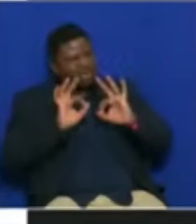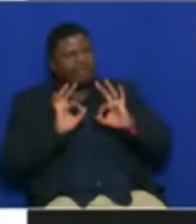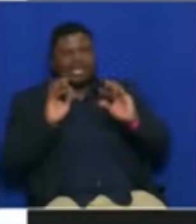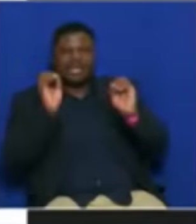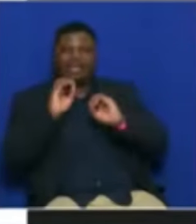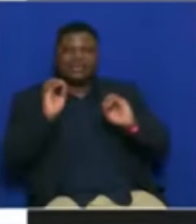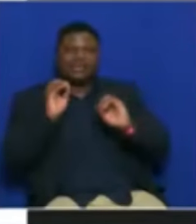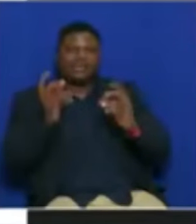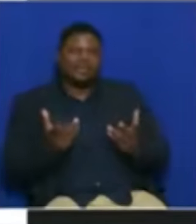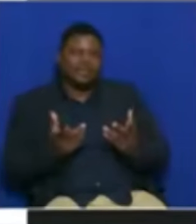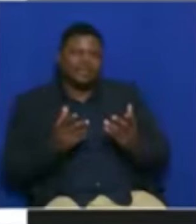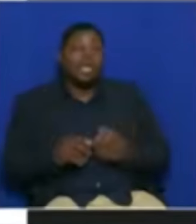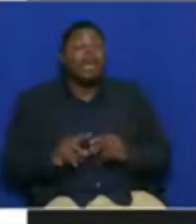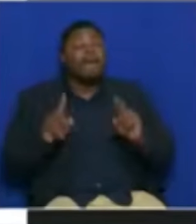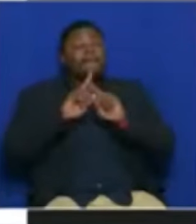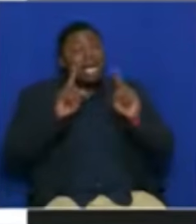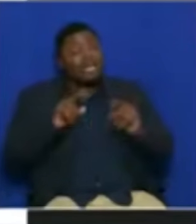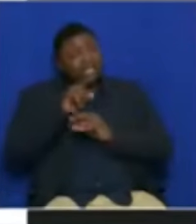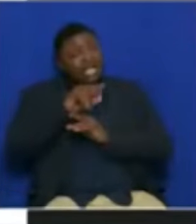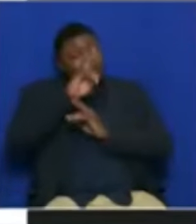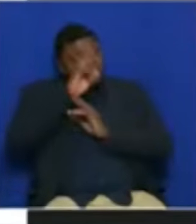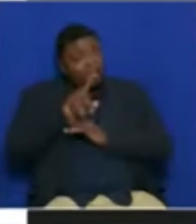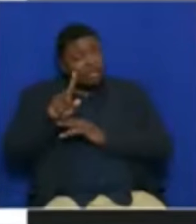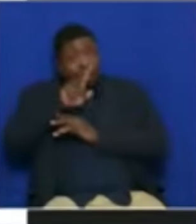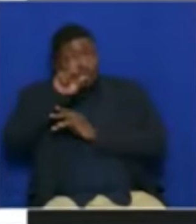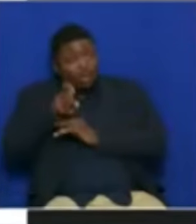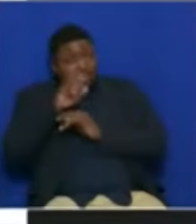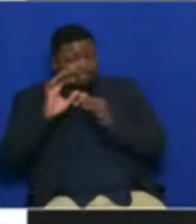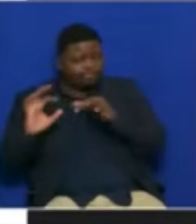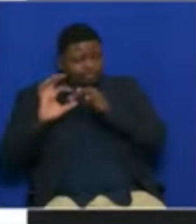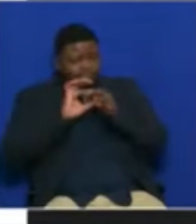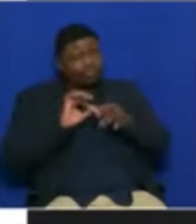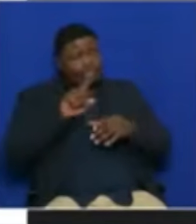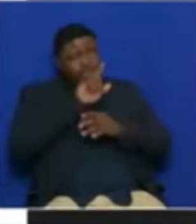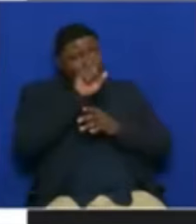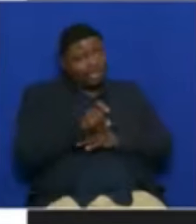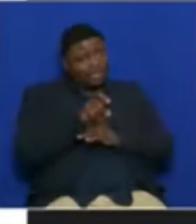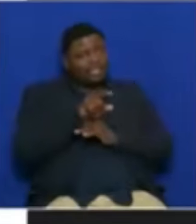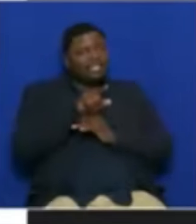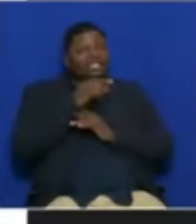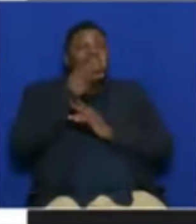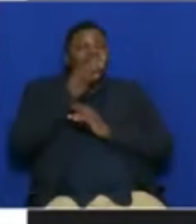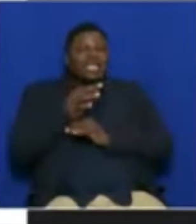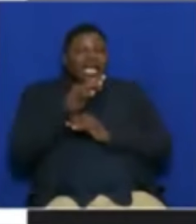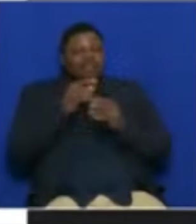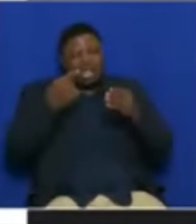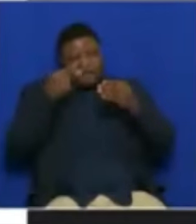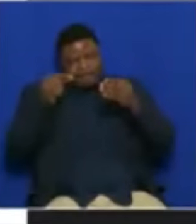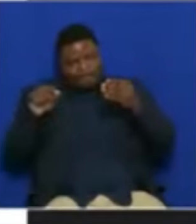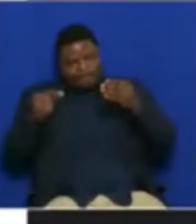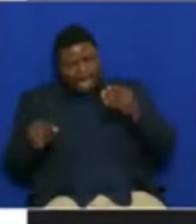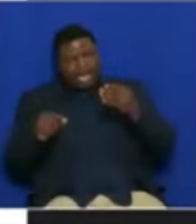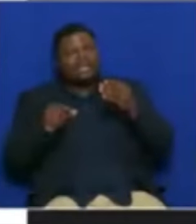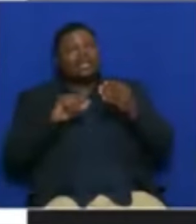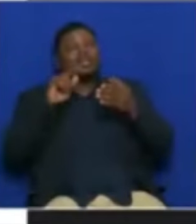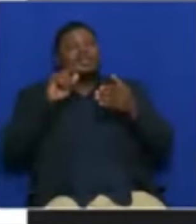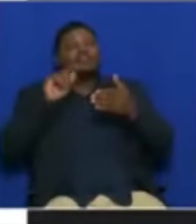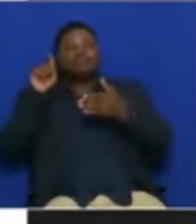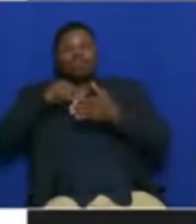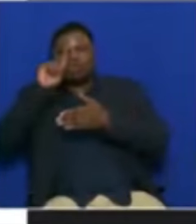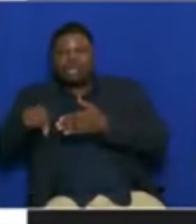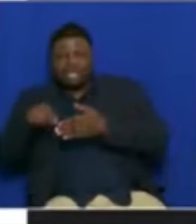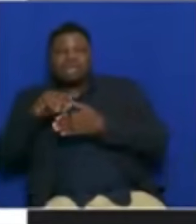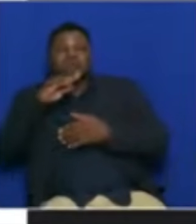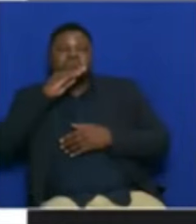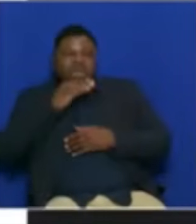question. You are saying the mark is incorrect, you would have given a different mark. That